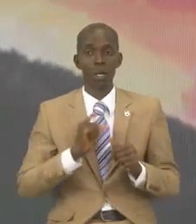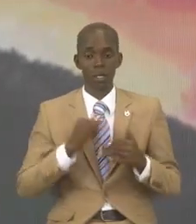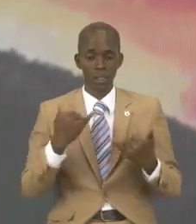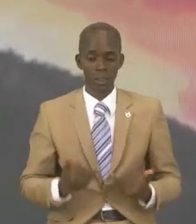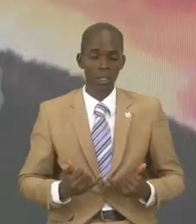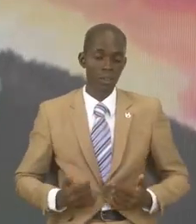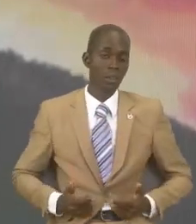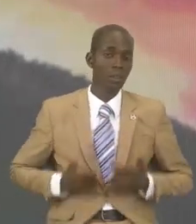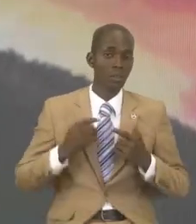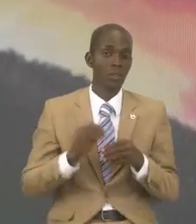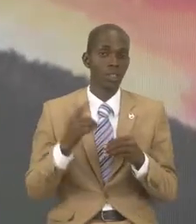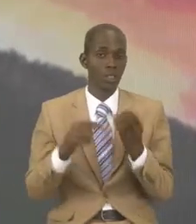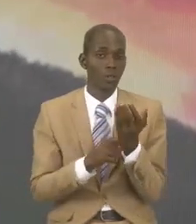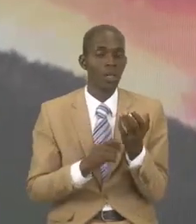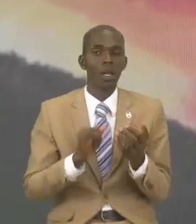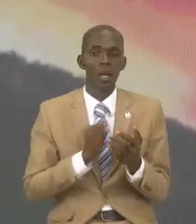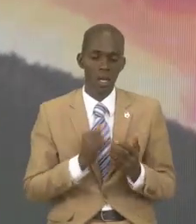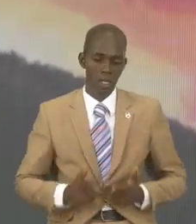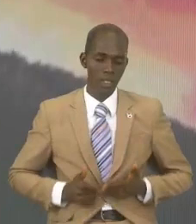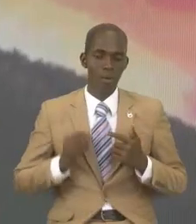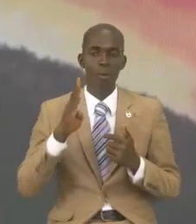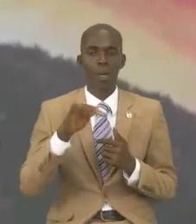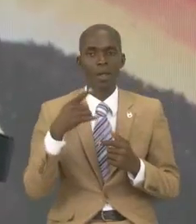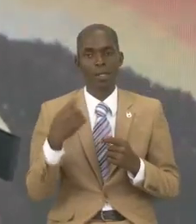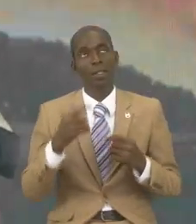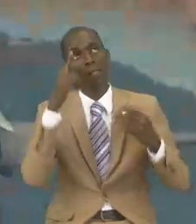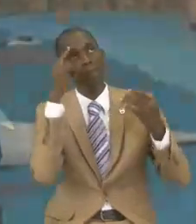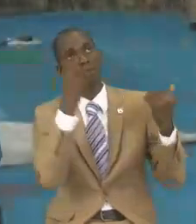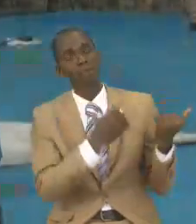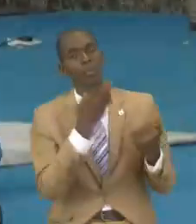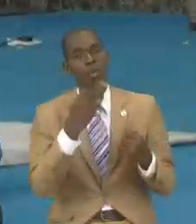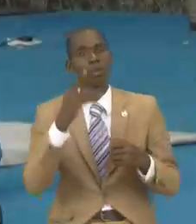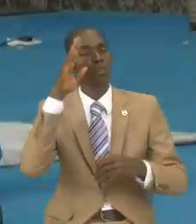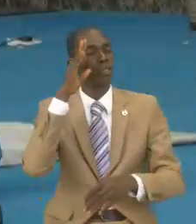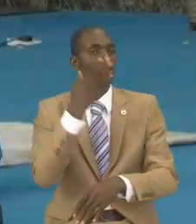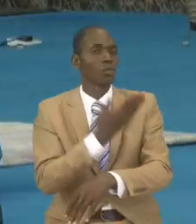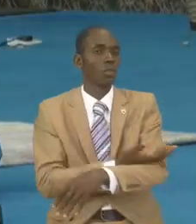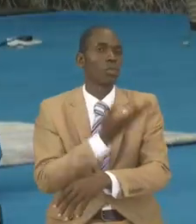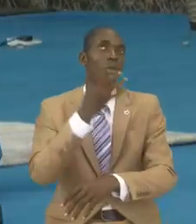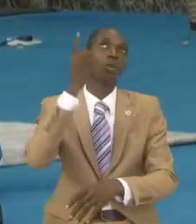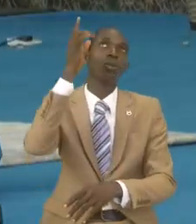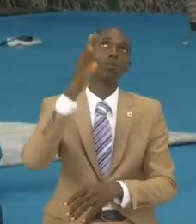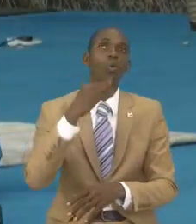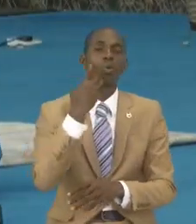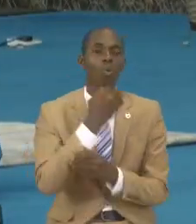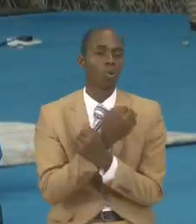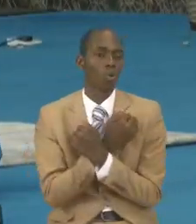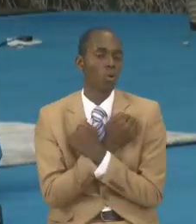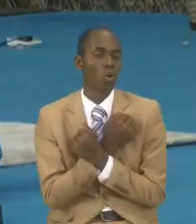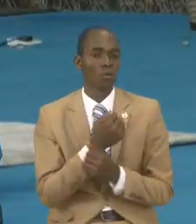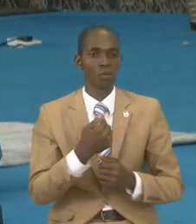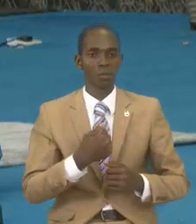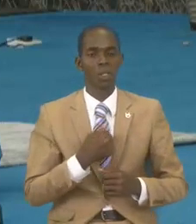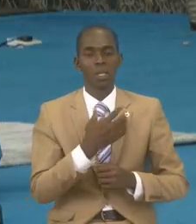I live by the faith of the Son of God, who loved me and